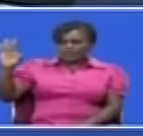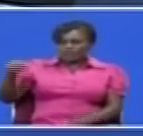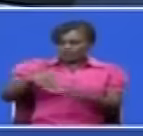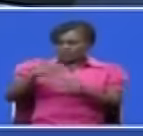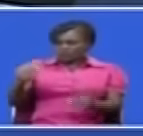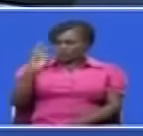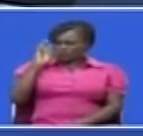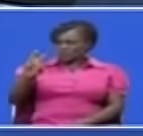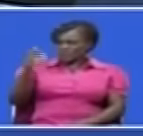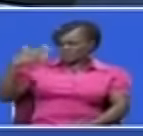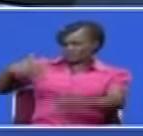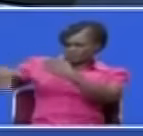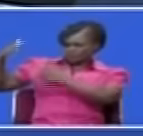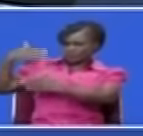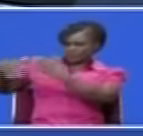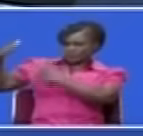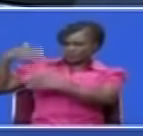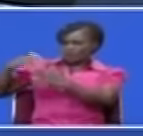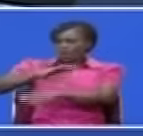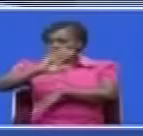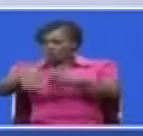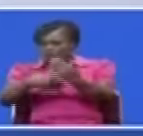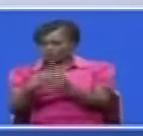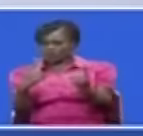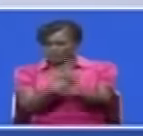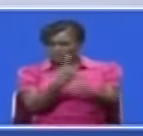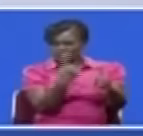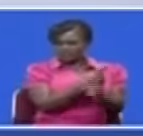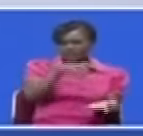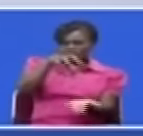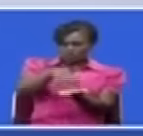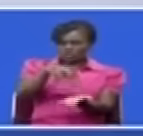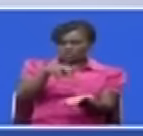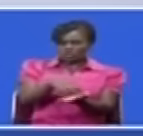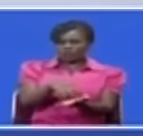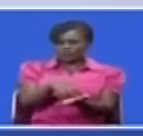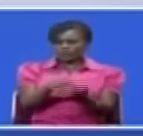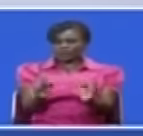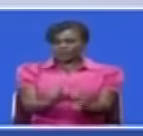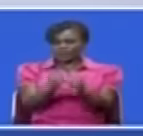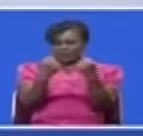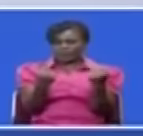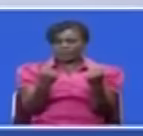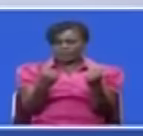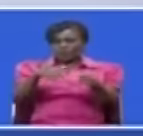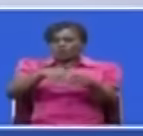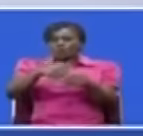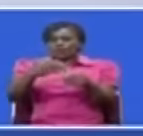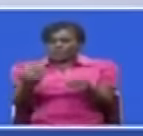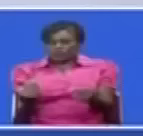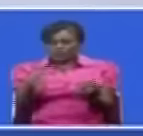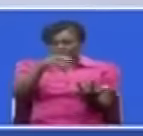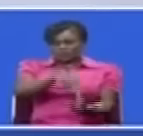look historically, John Allen, at all the different instances and incidents where we've had massive troop withdrawals, especially